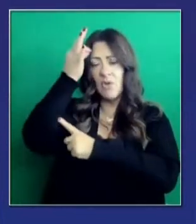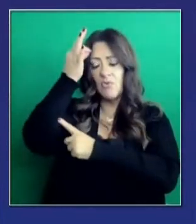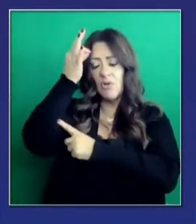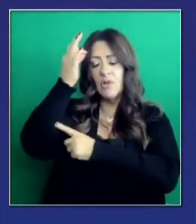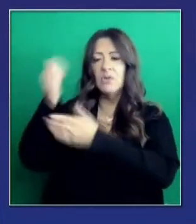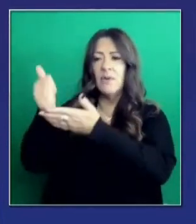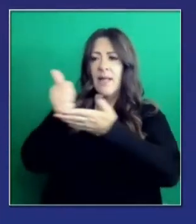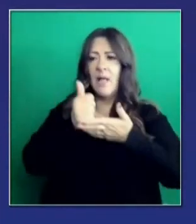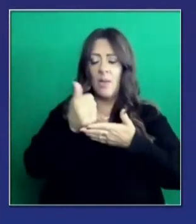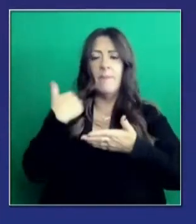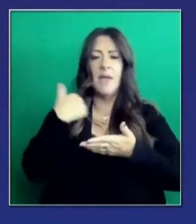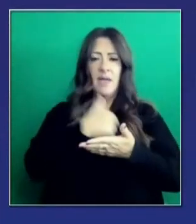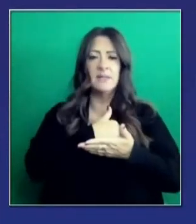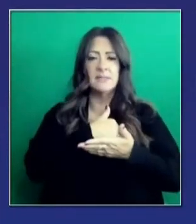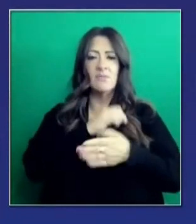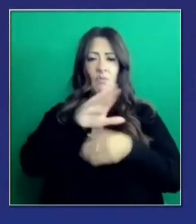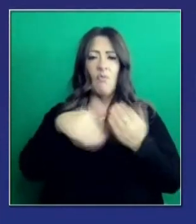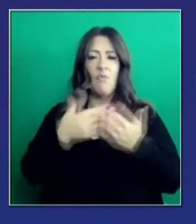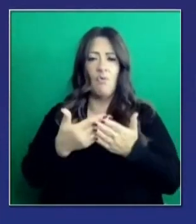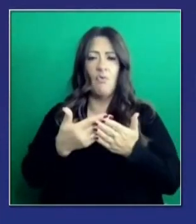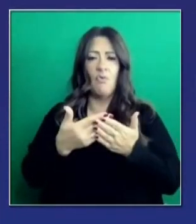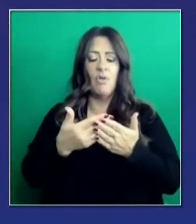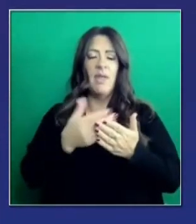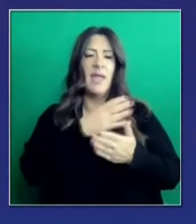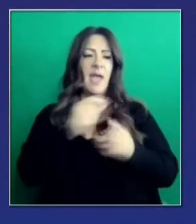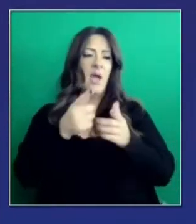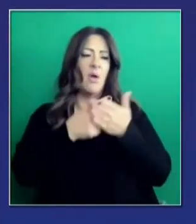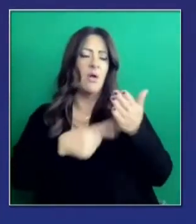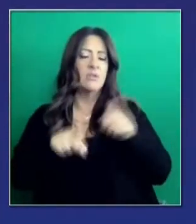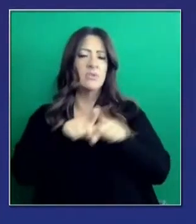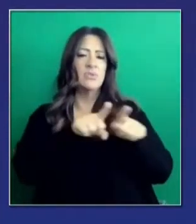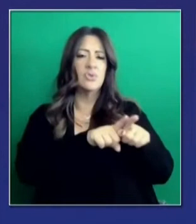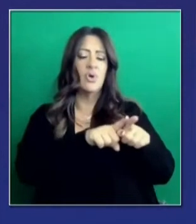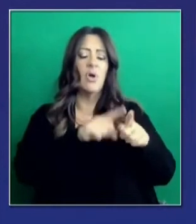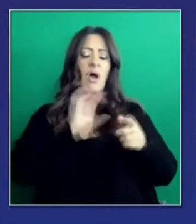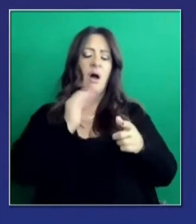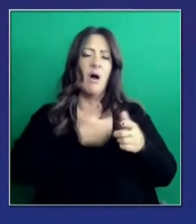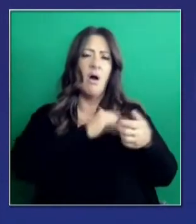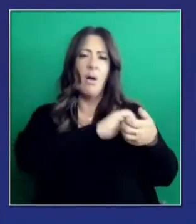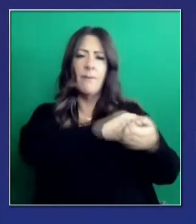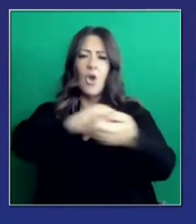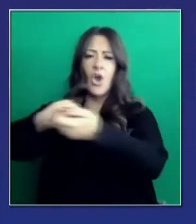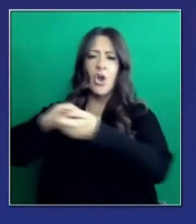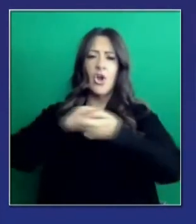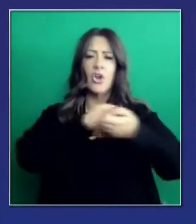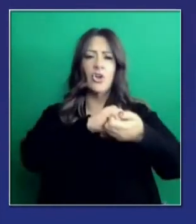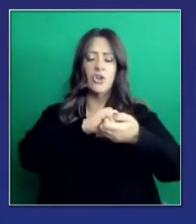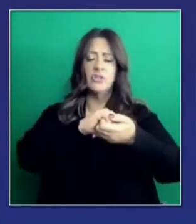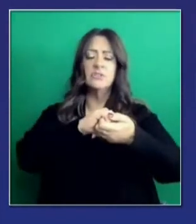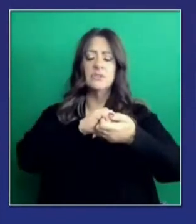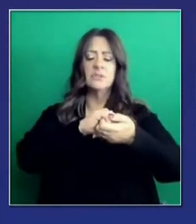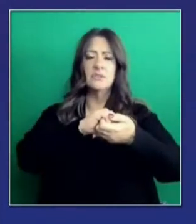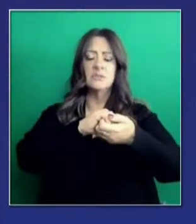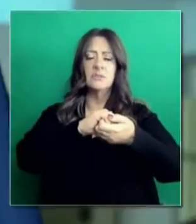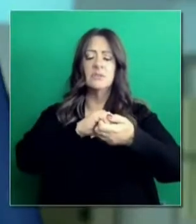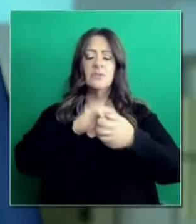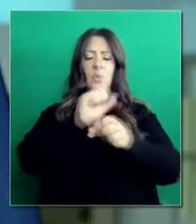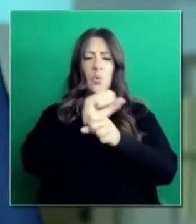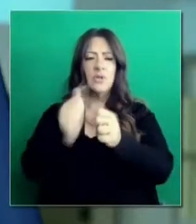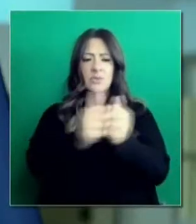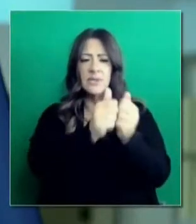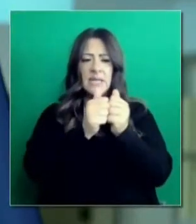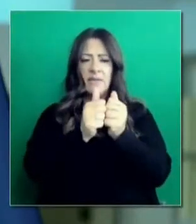today with our county partners, our other healthcare partners, to make sure Californians get vaccinated as soon as possible.